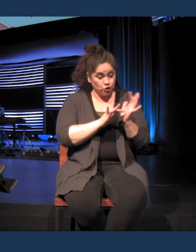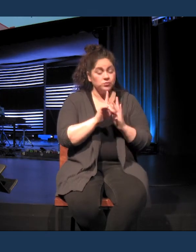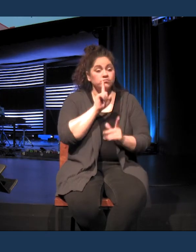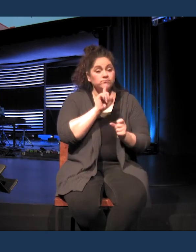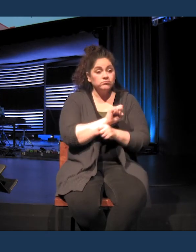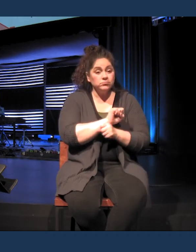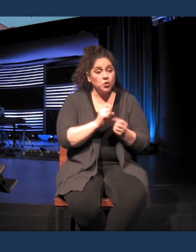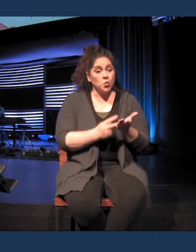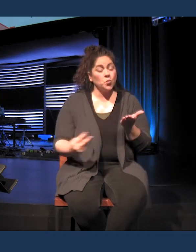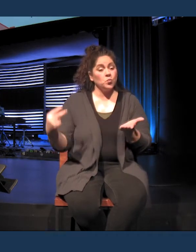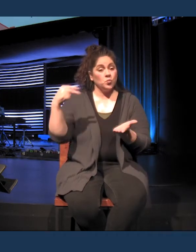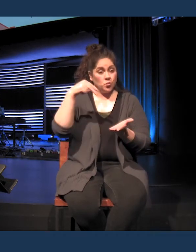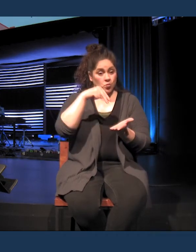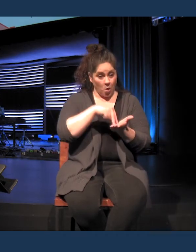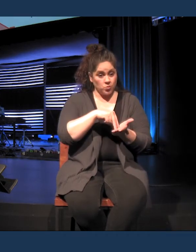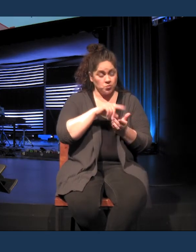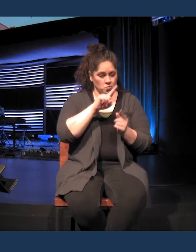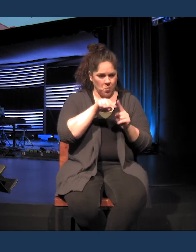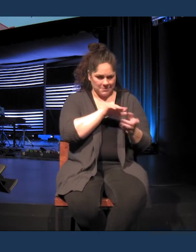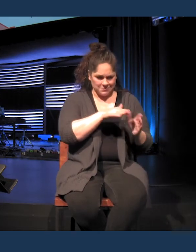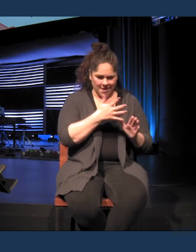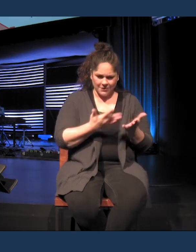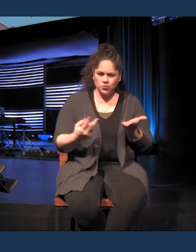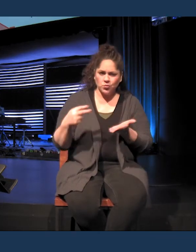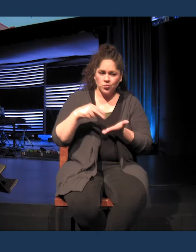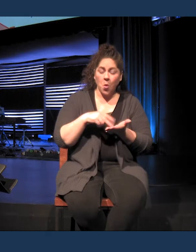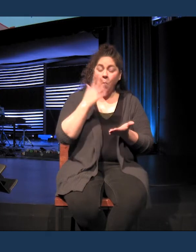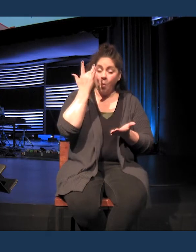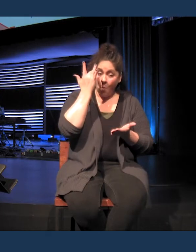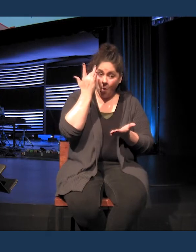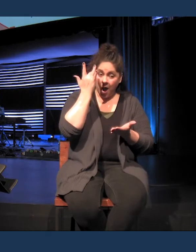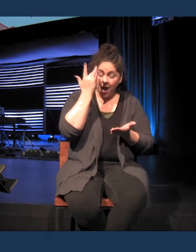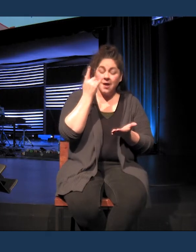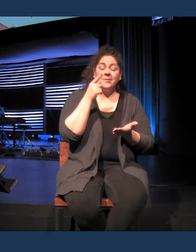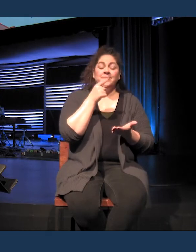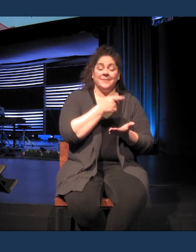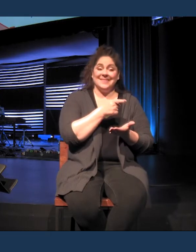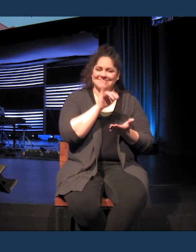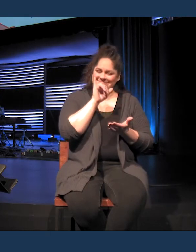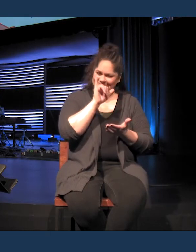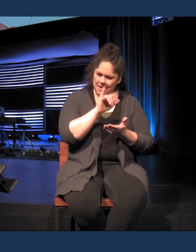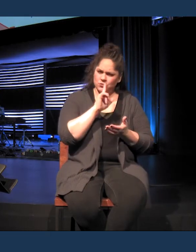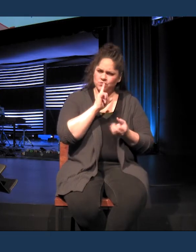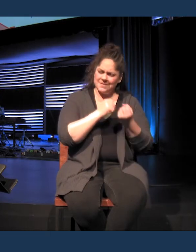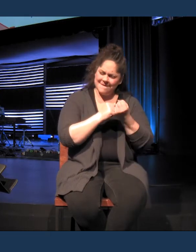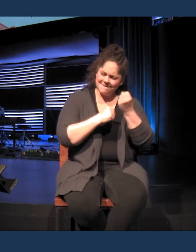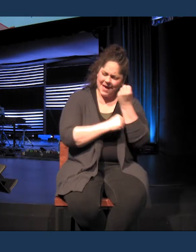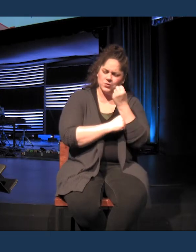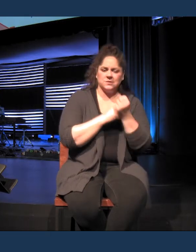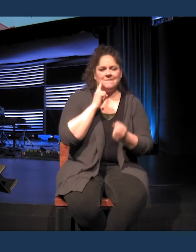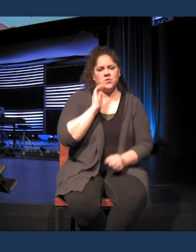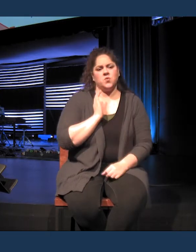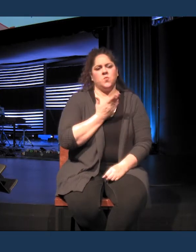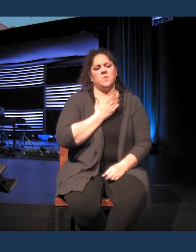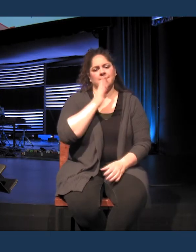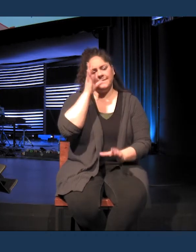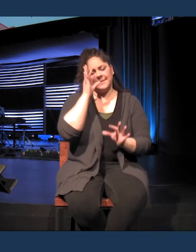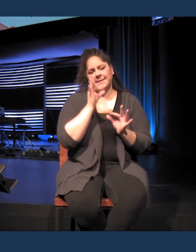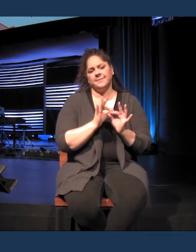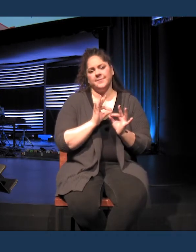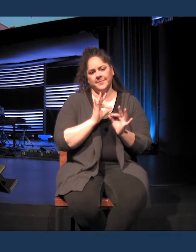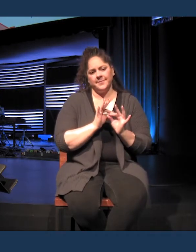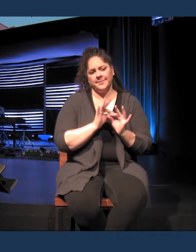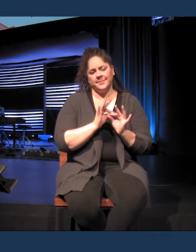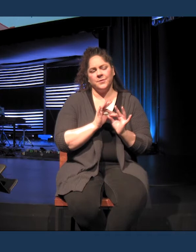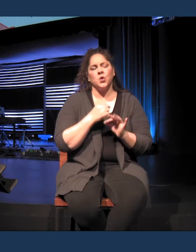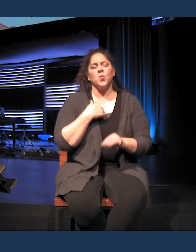dead. Because the resurrection of Jesus is the foundation of our faith.